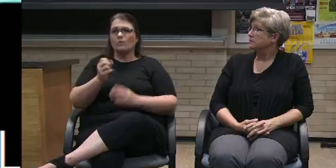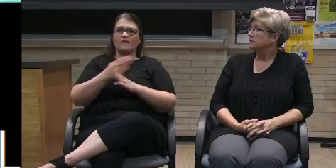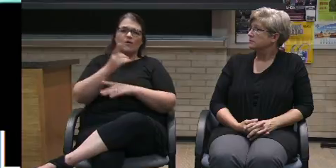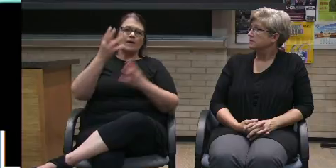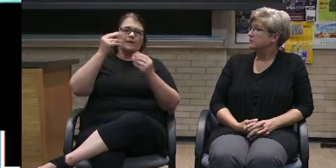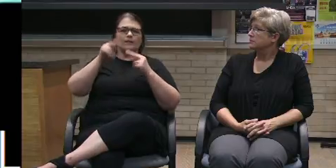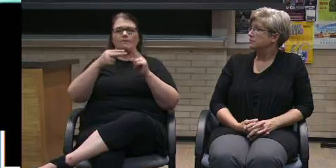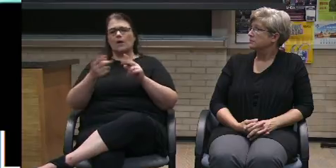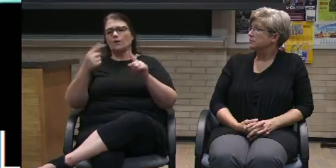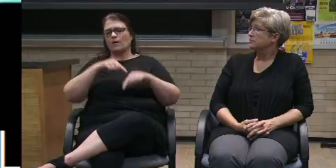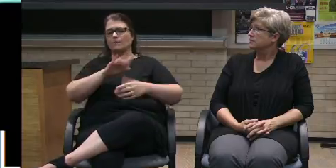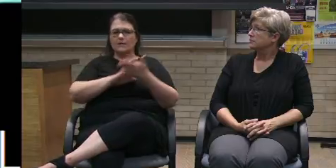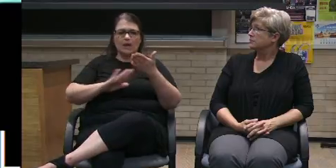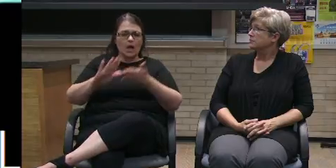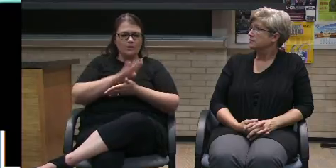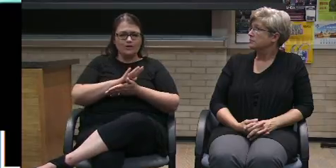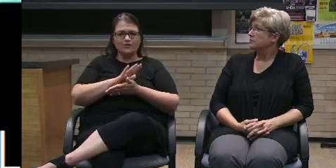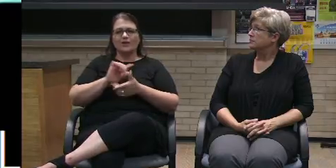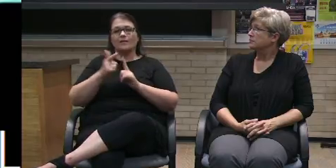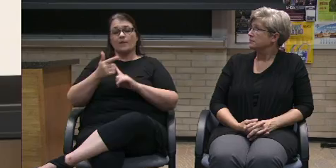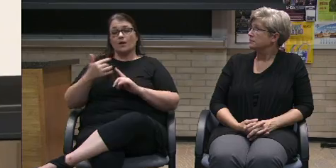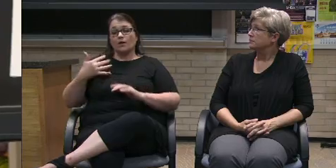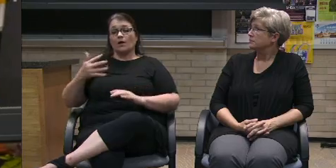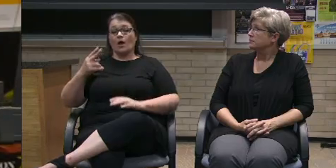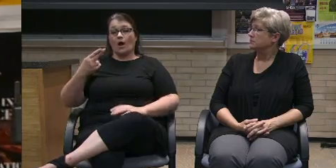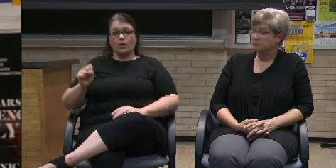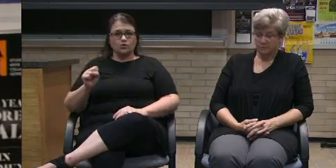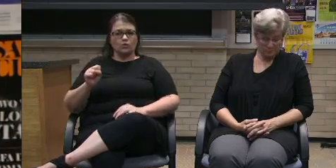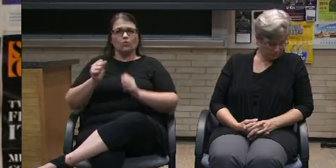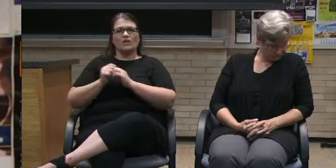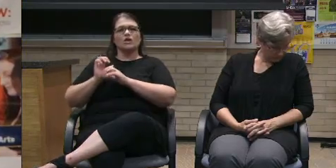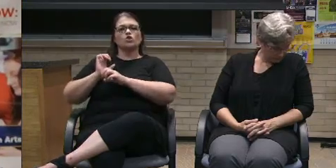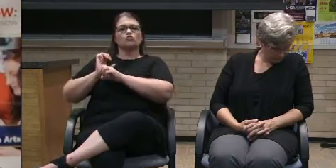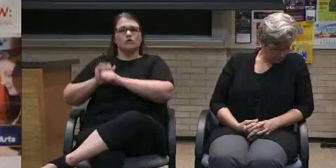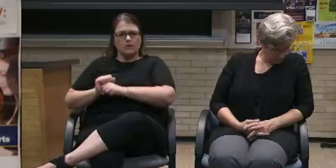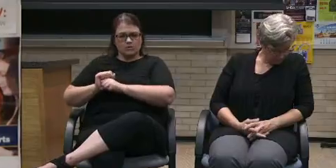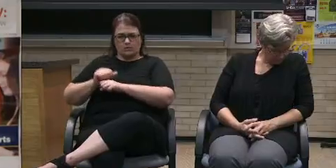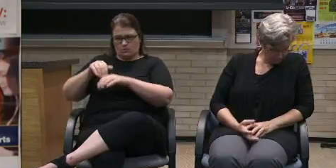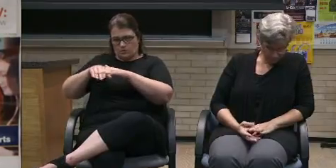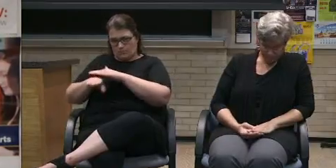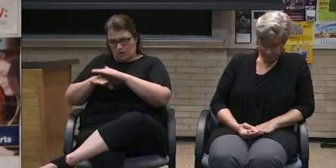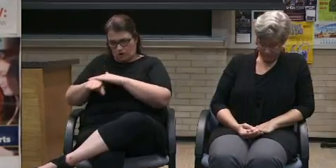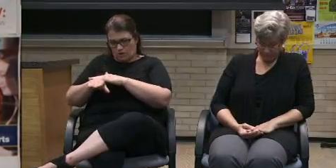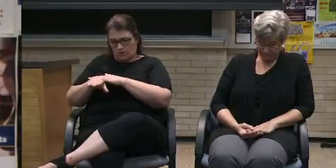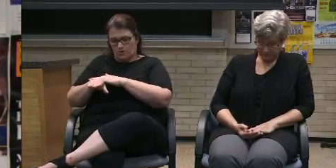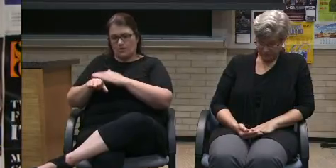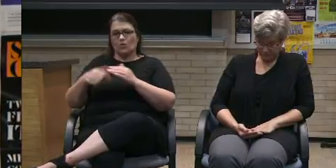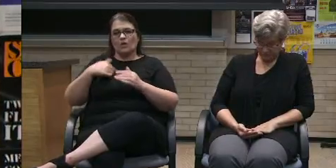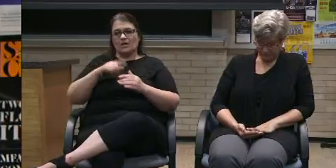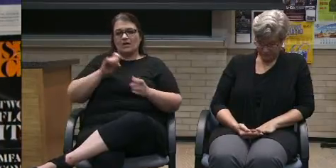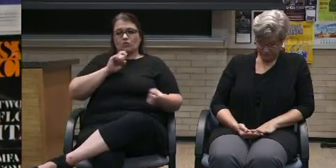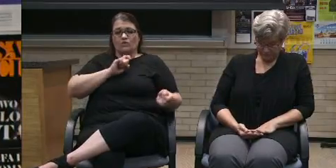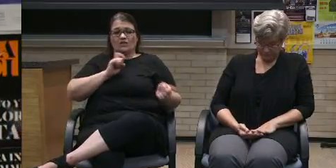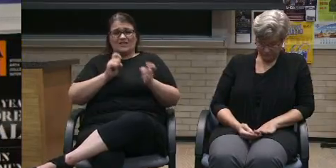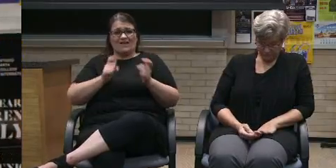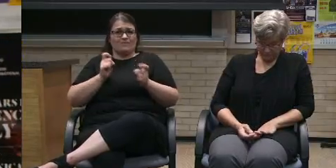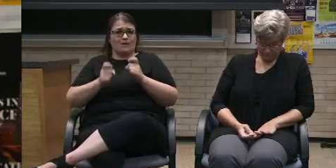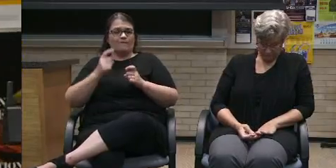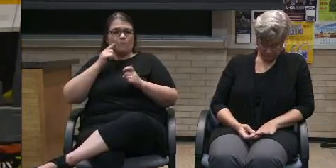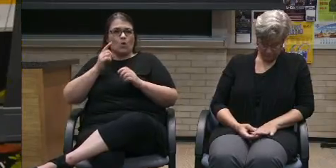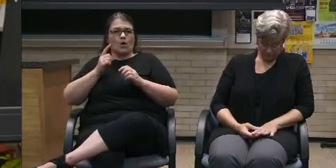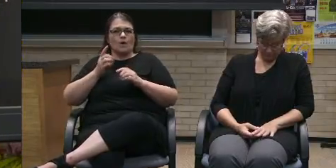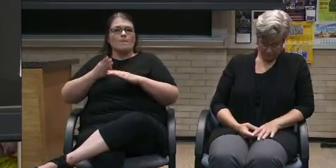college, and specifically here. And then high school when you get into the traditional admissions funnel. And we need to adapt that for a post-traditional